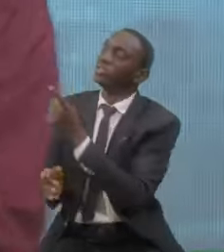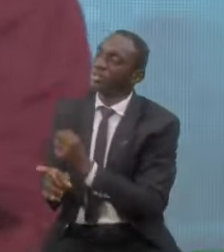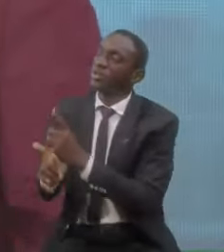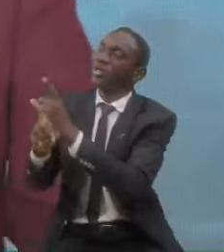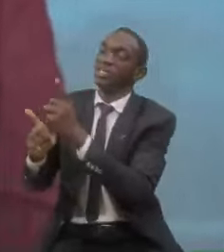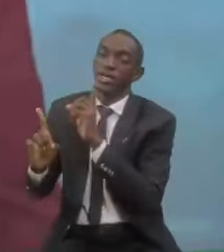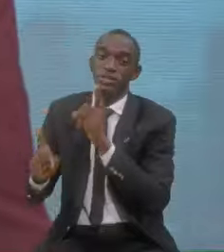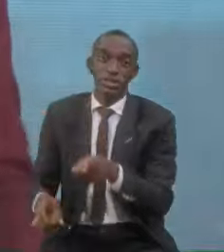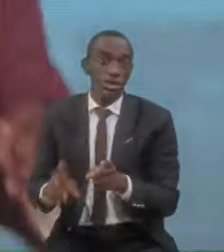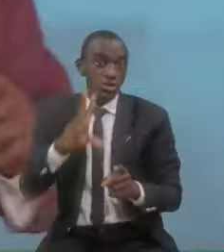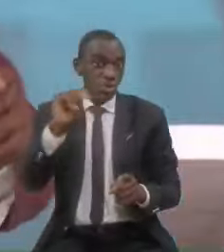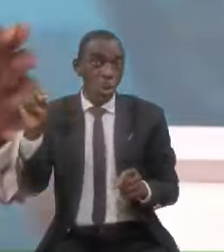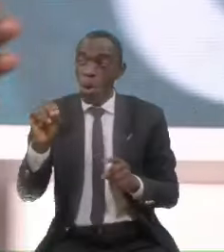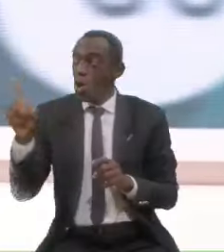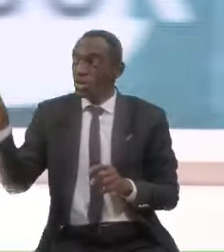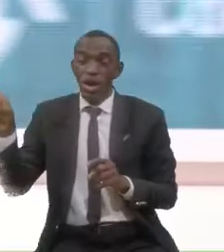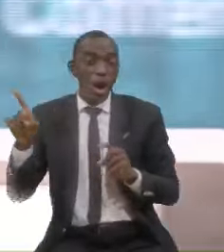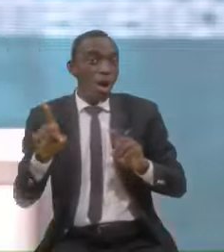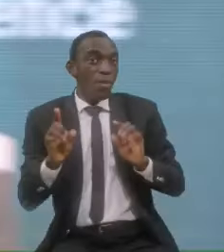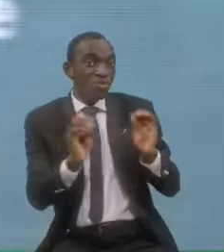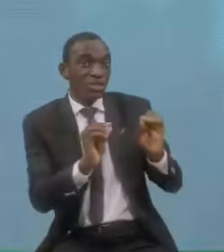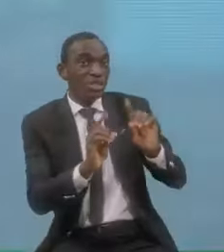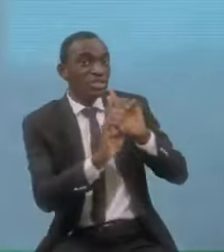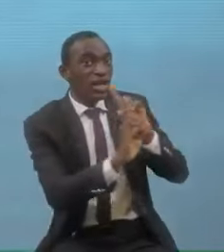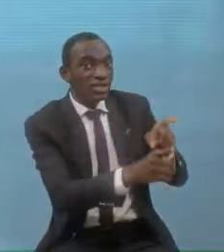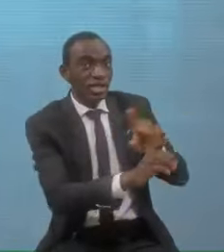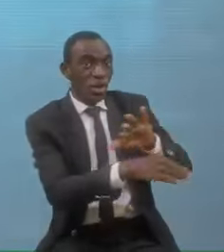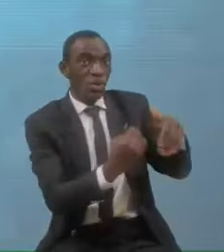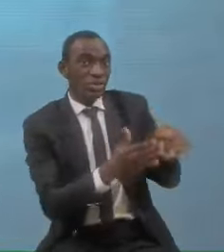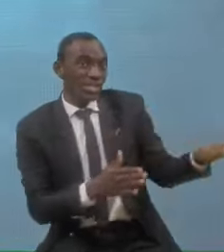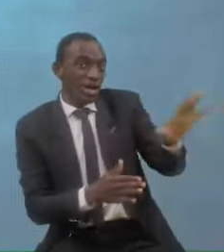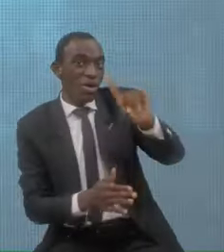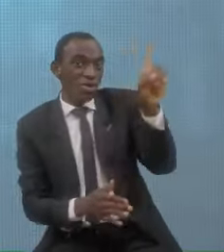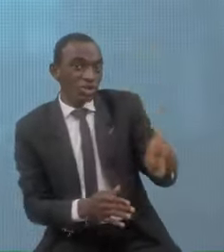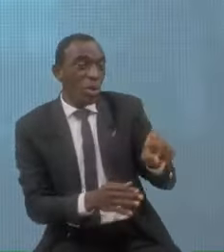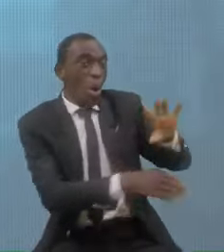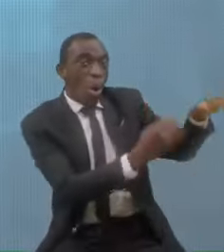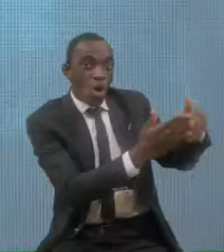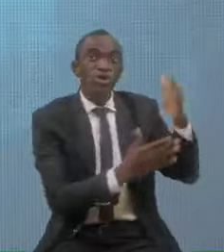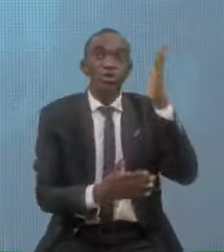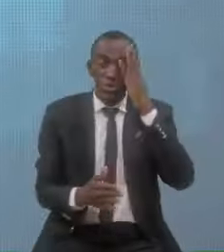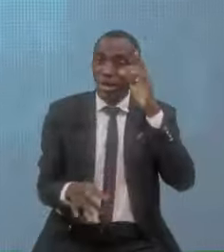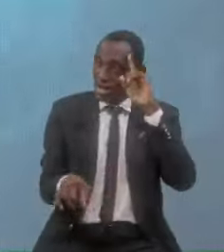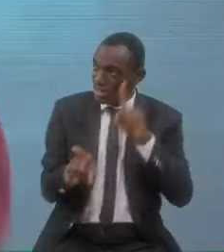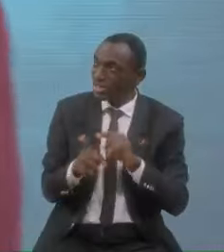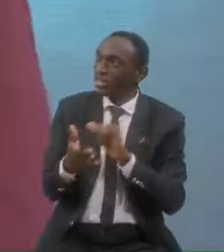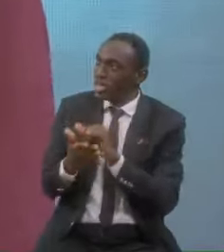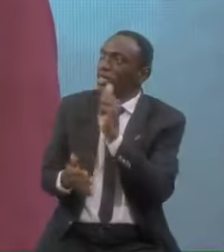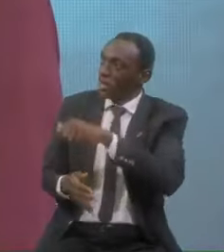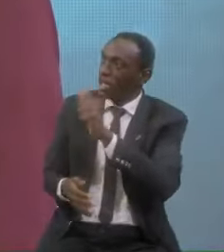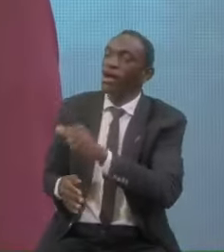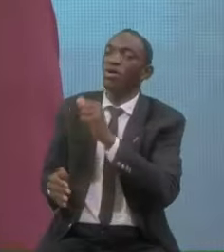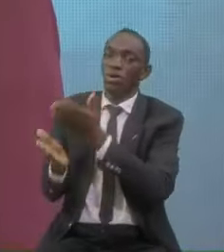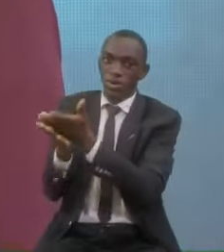is the answer, because the Holy Ghost is a quickening spirit. It quickens your